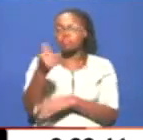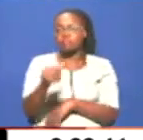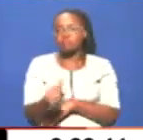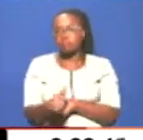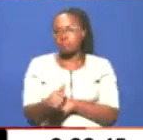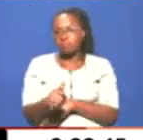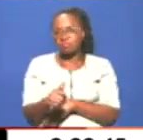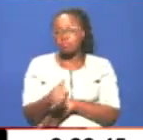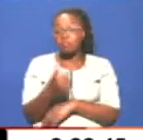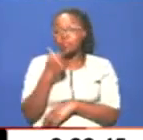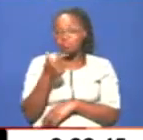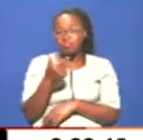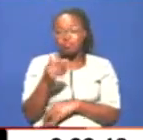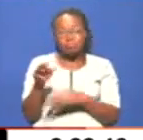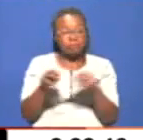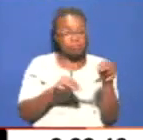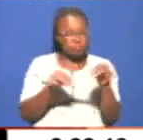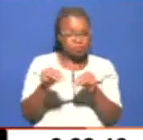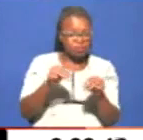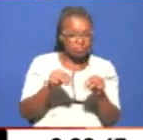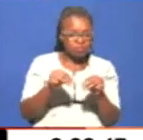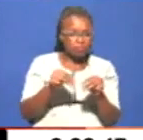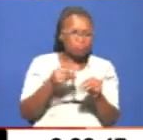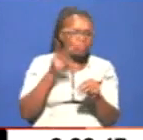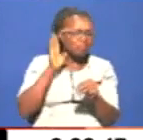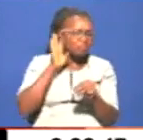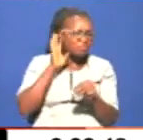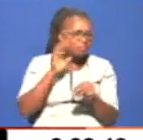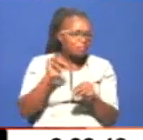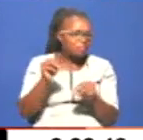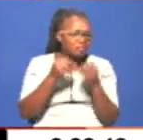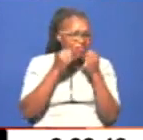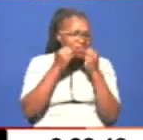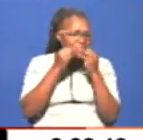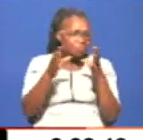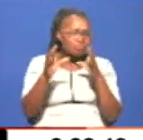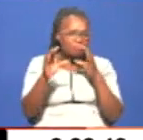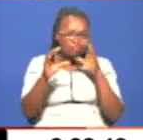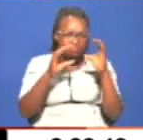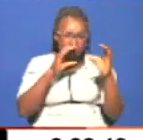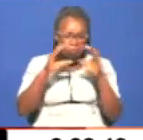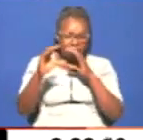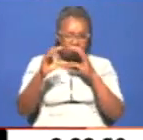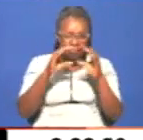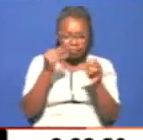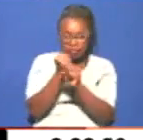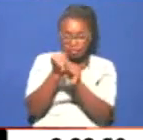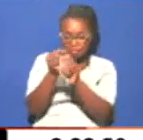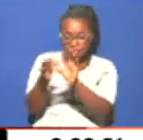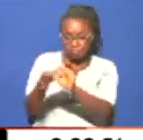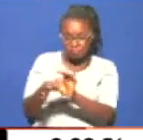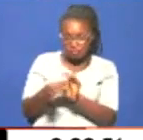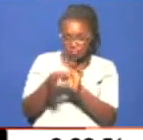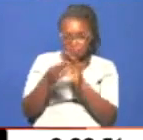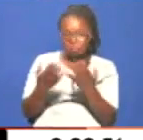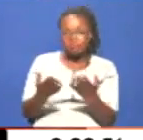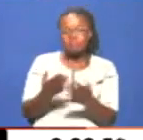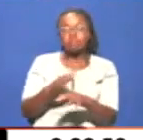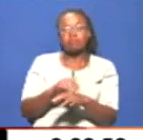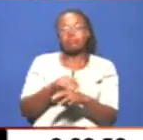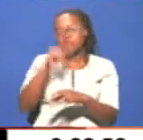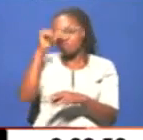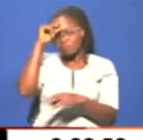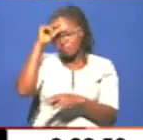the parastatal's management has given them a deaf ear. Their communications workers union officials are now calling on the government